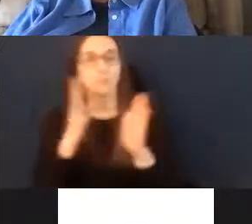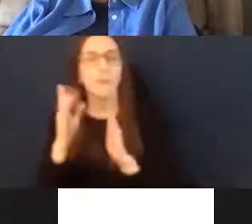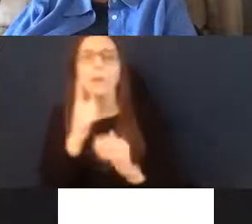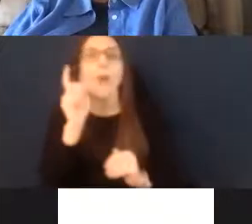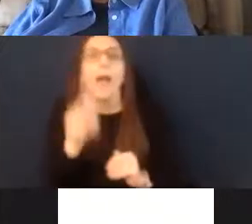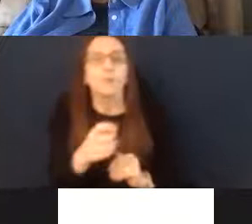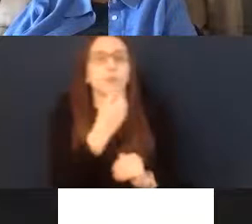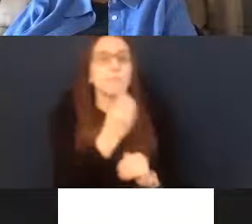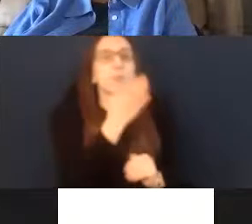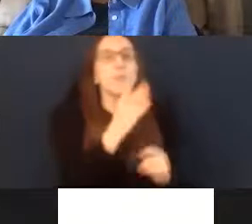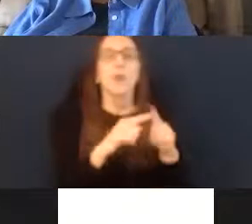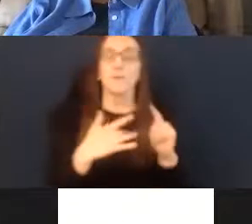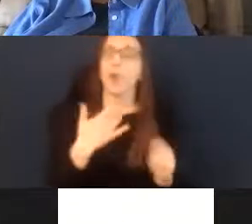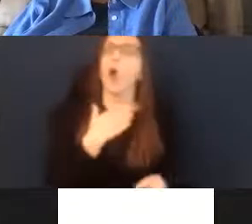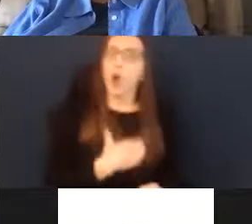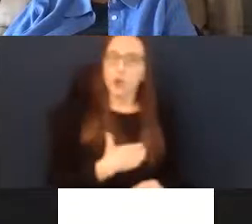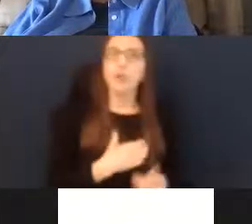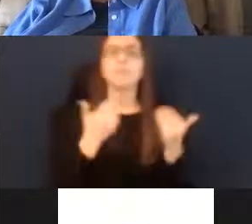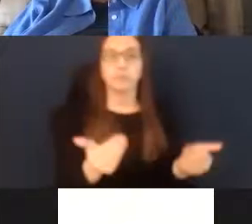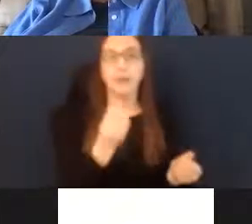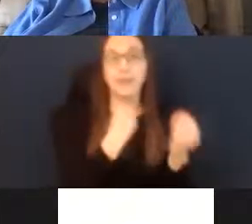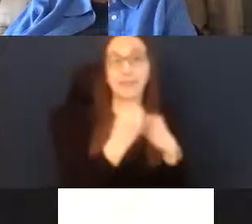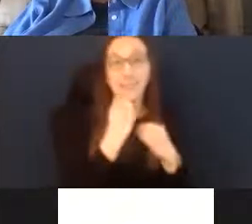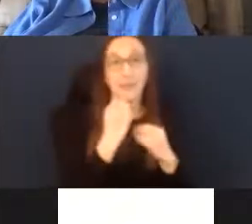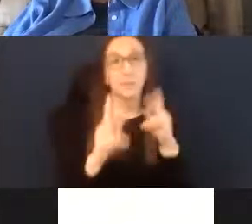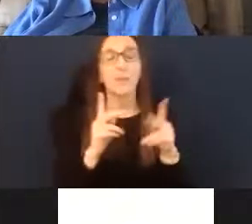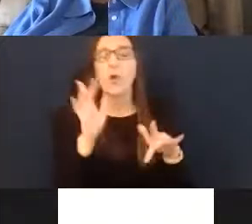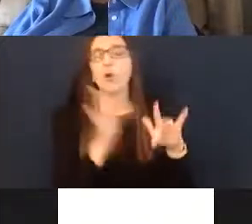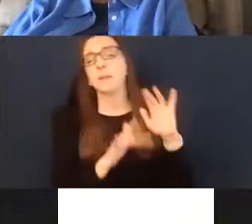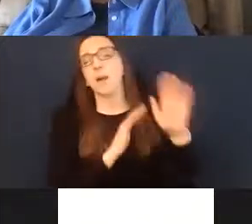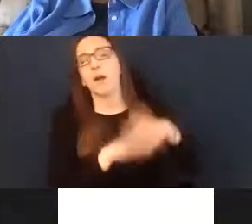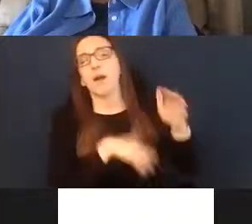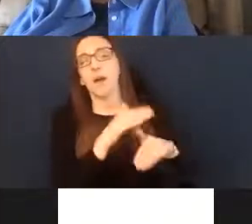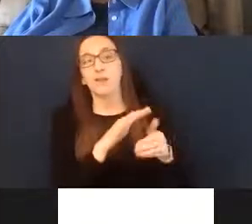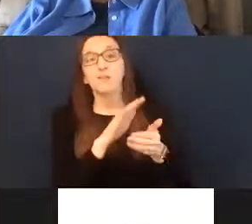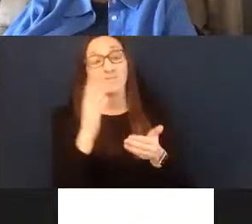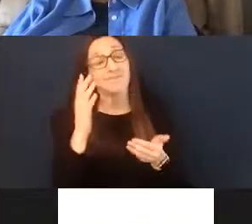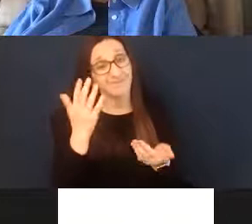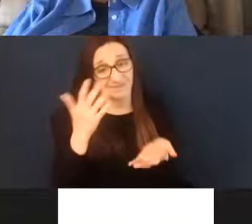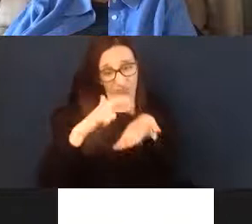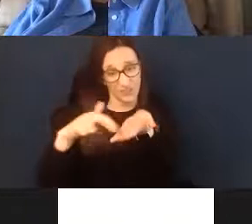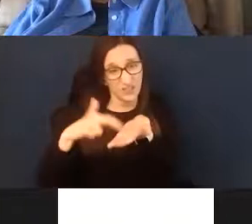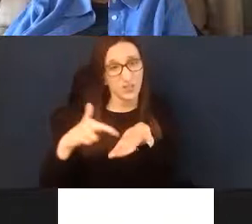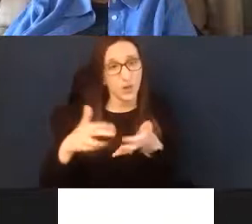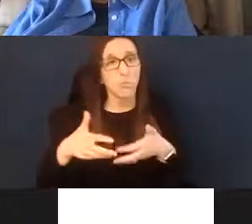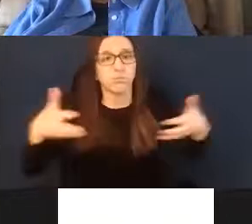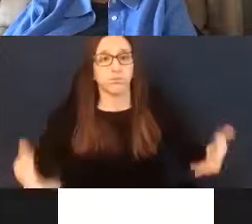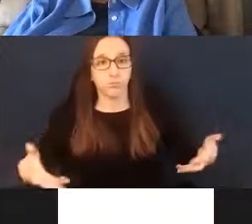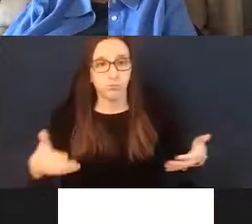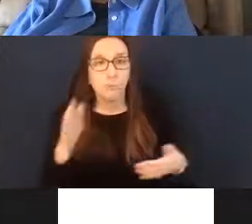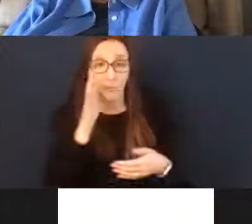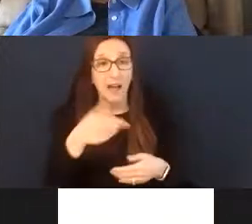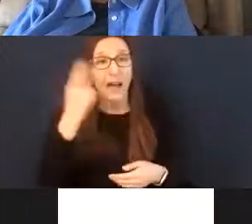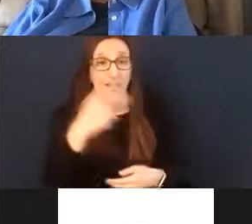this time. They're listening to their bodies and so forth. So people who are skipping breakfast have been shown to have a higher risk